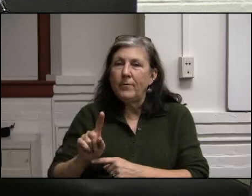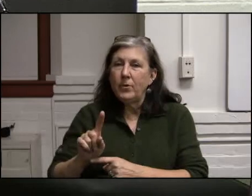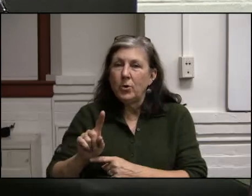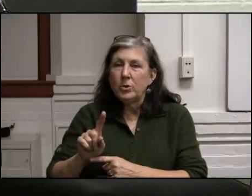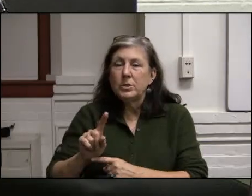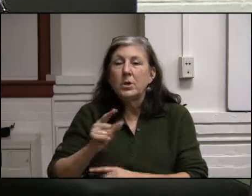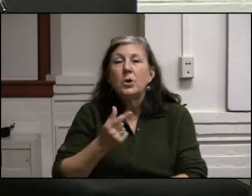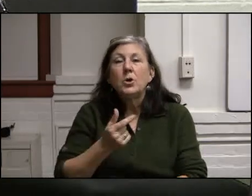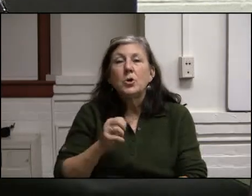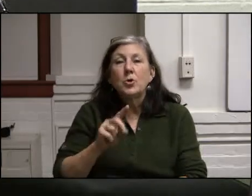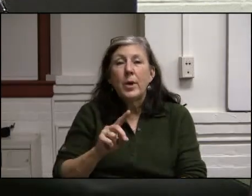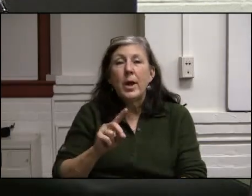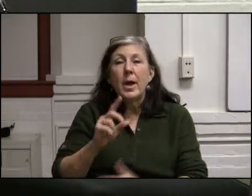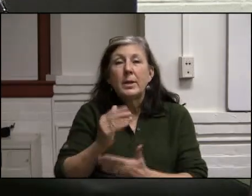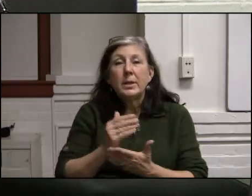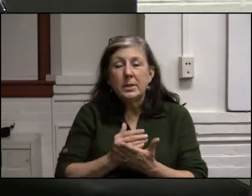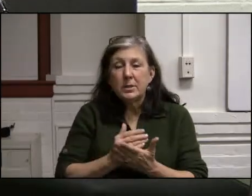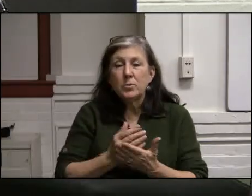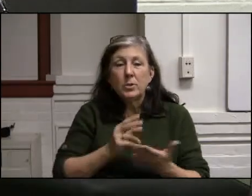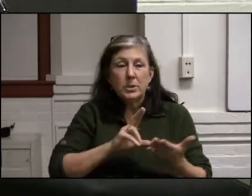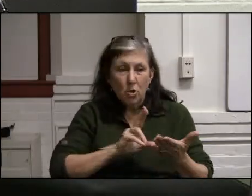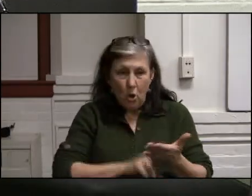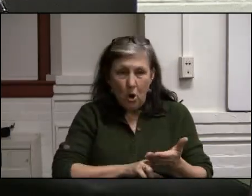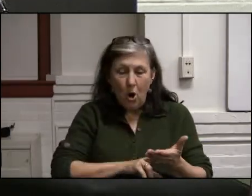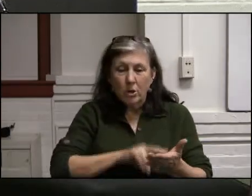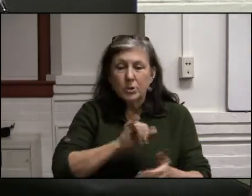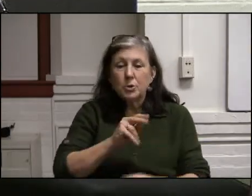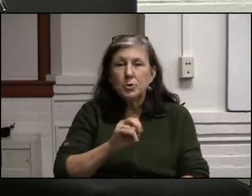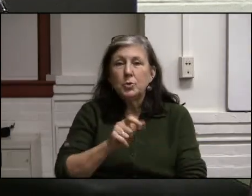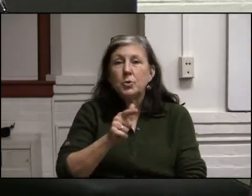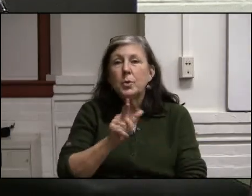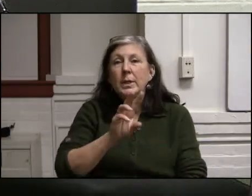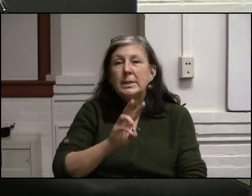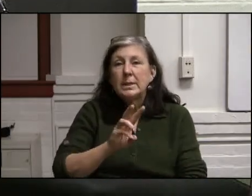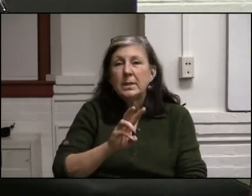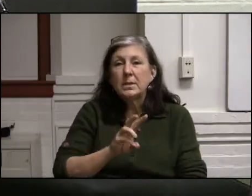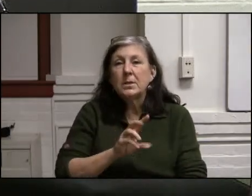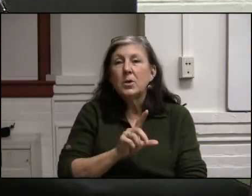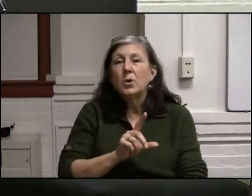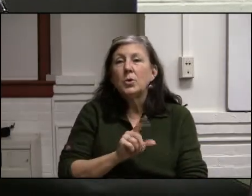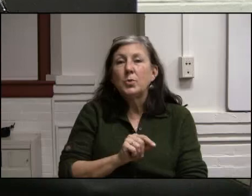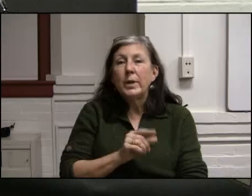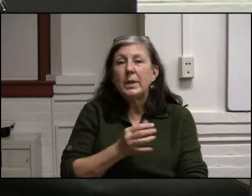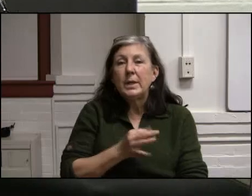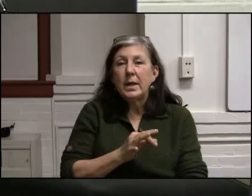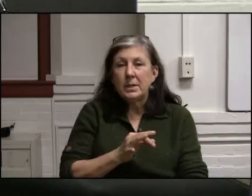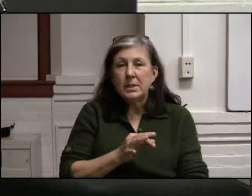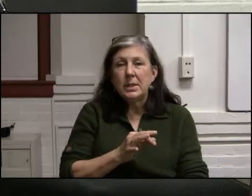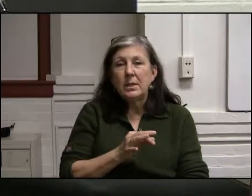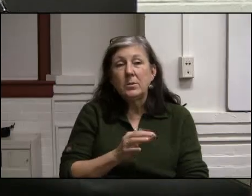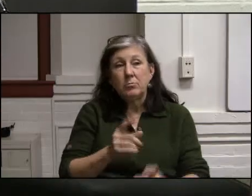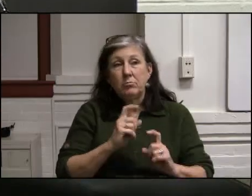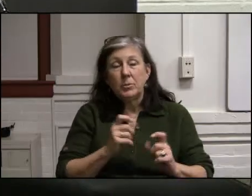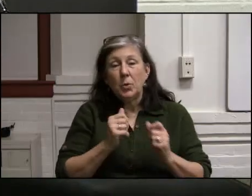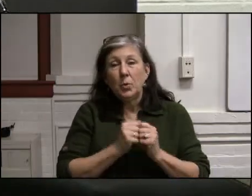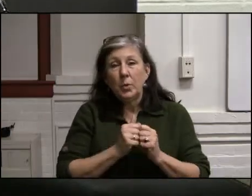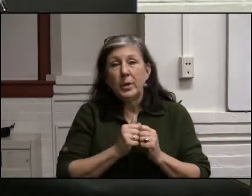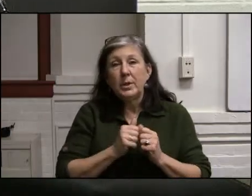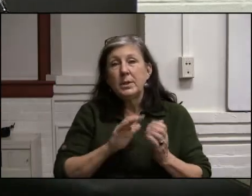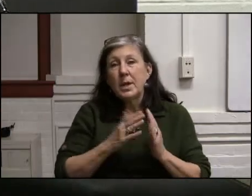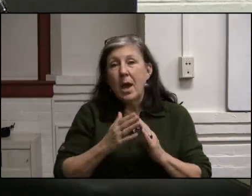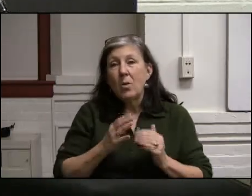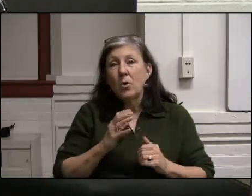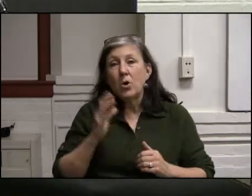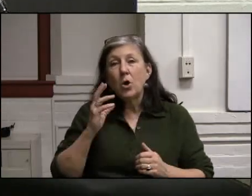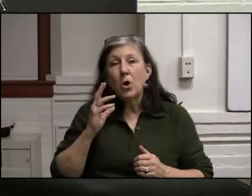was lodged June 26, 2019, with the town clerk. From this date until today,